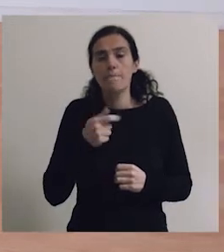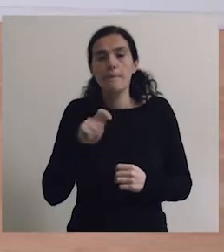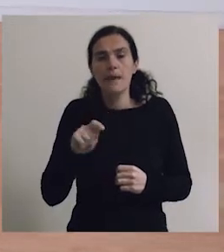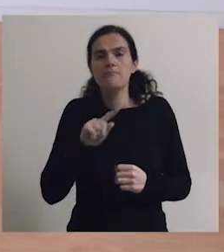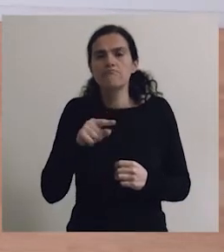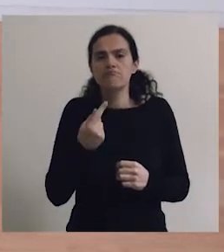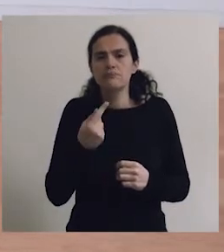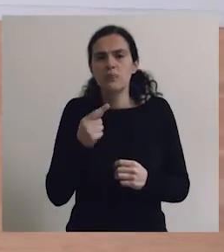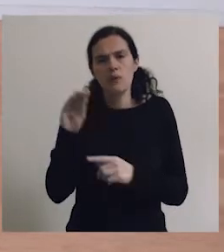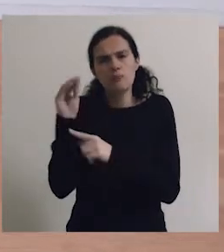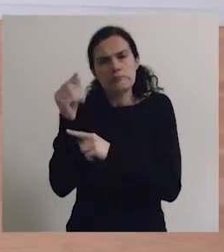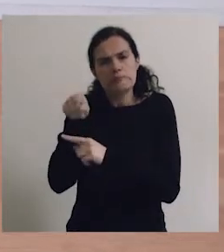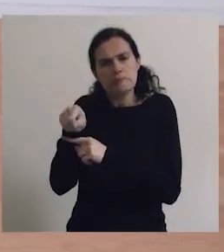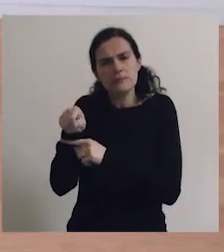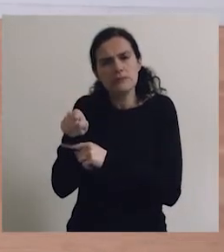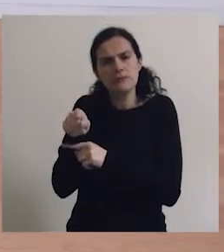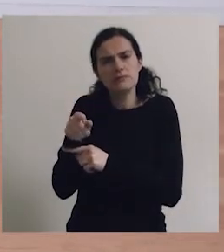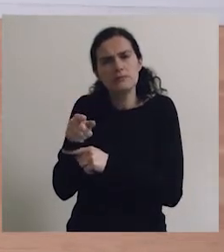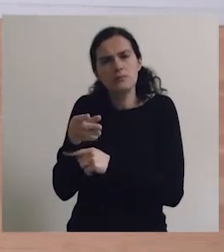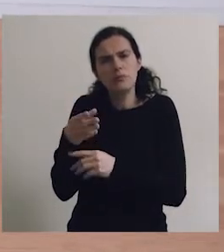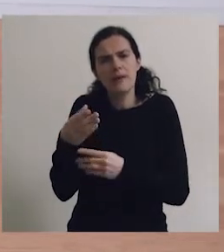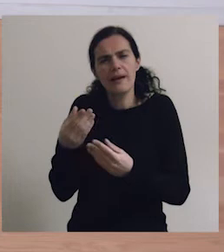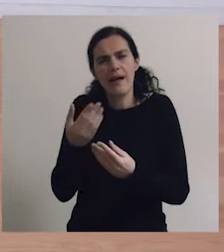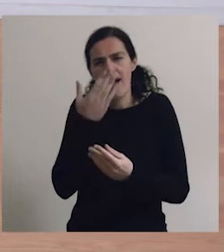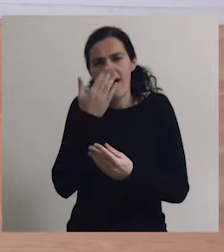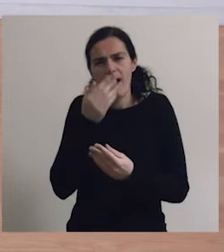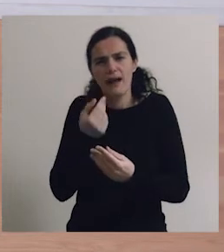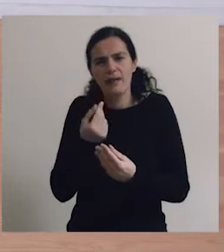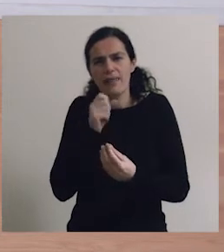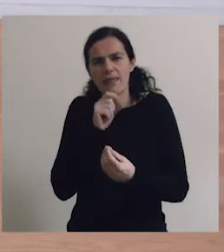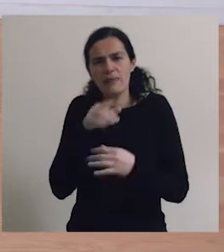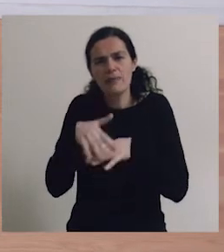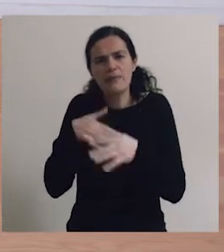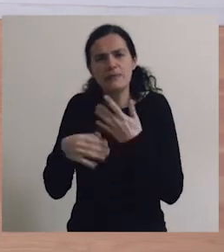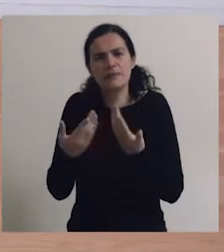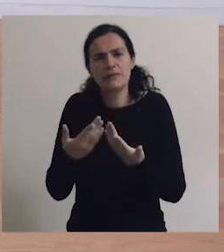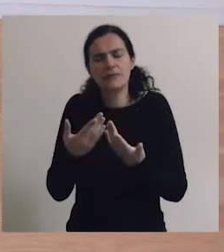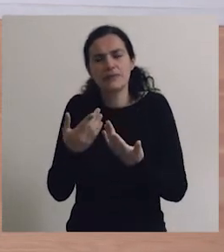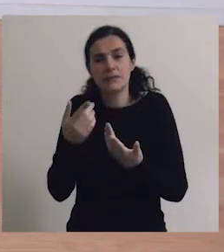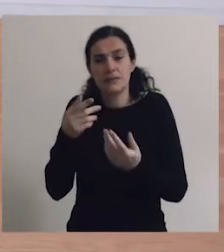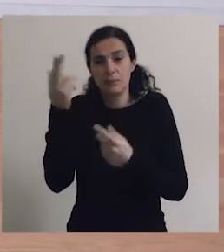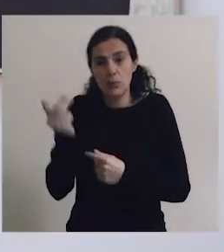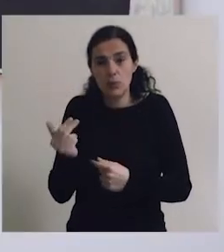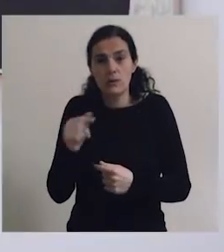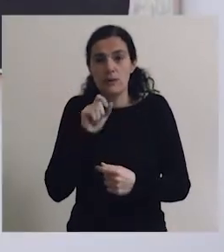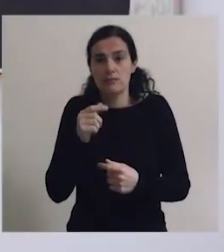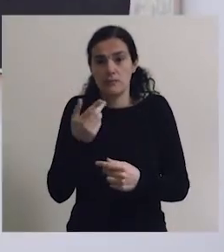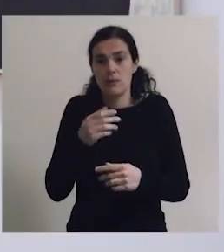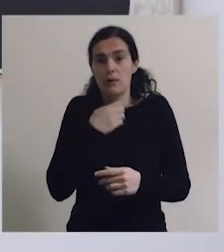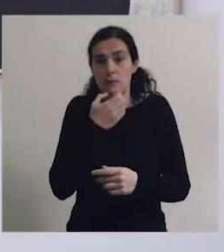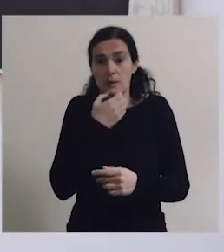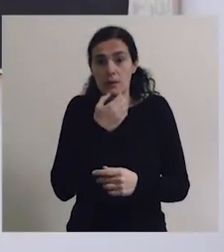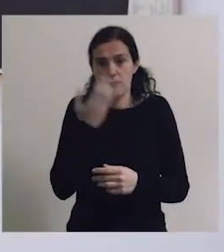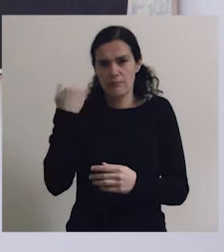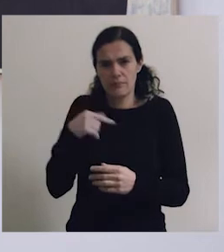Courbet, the subject matter is often an excuse to make a painting. For Cézanne was